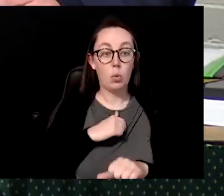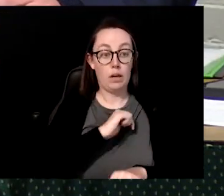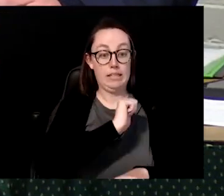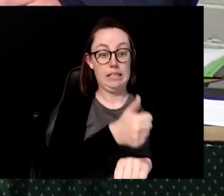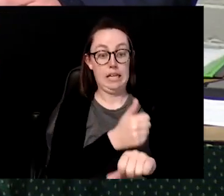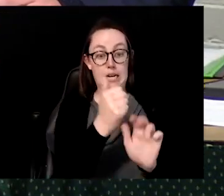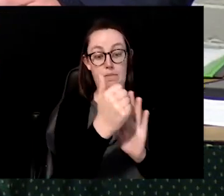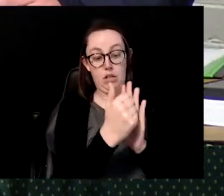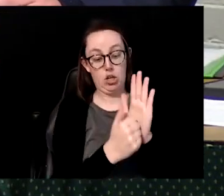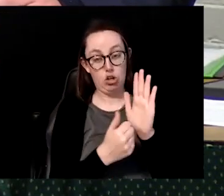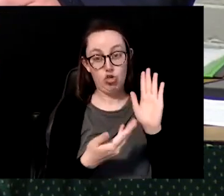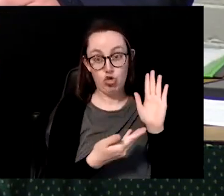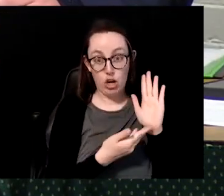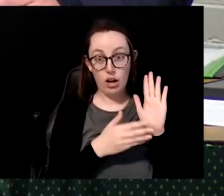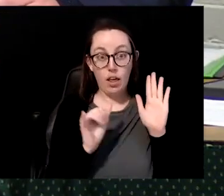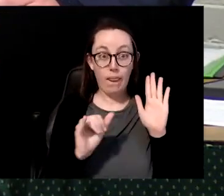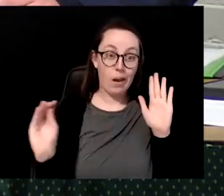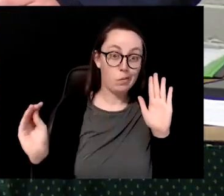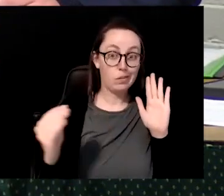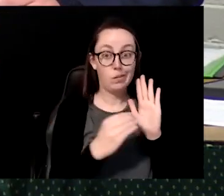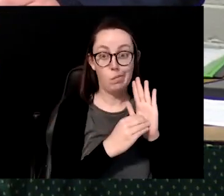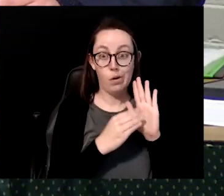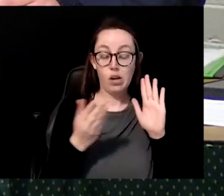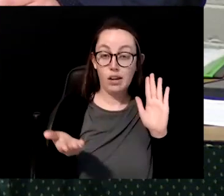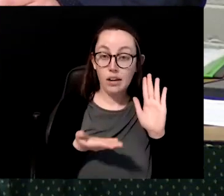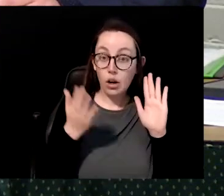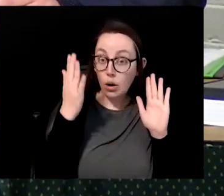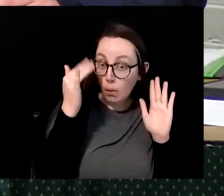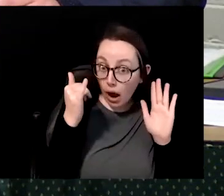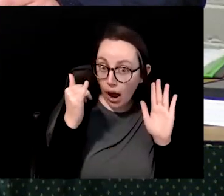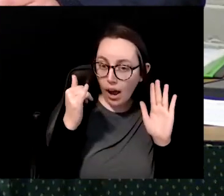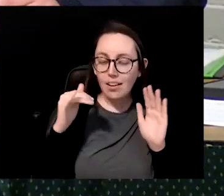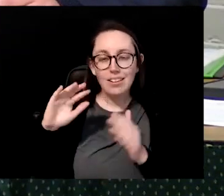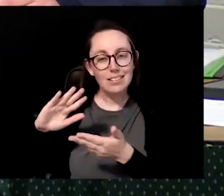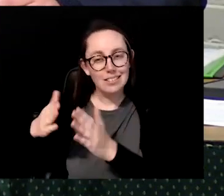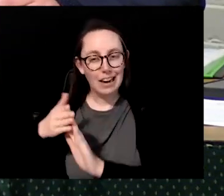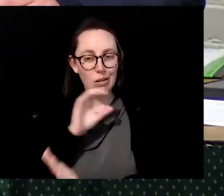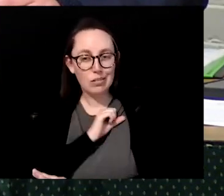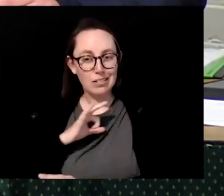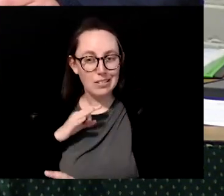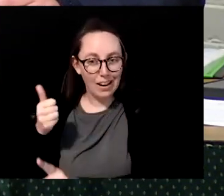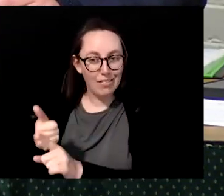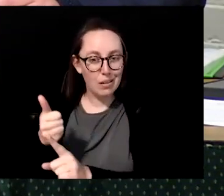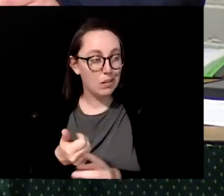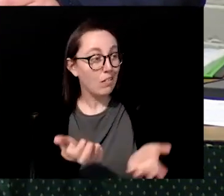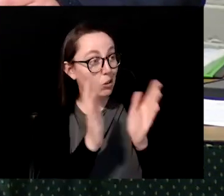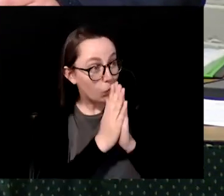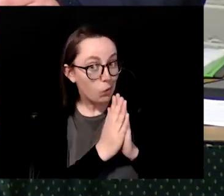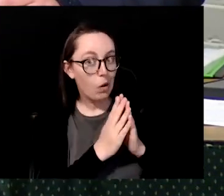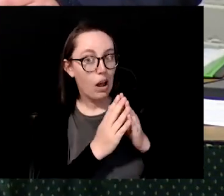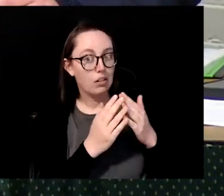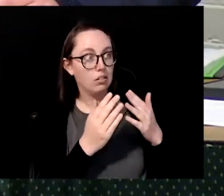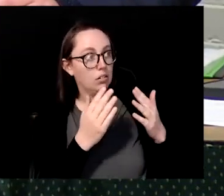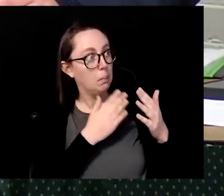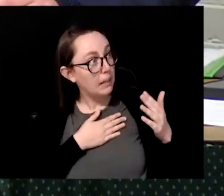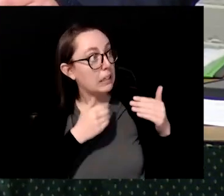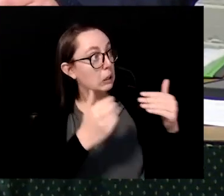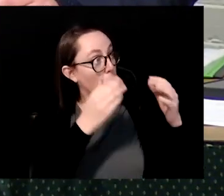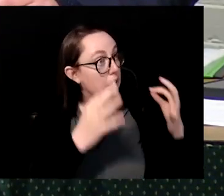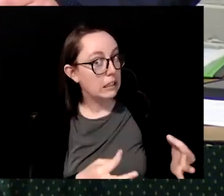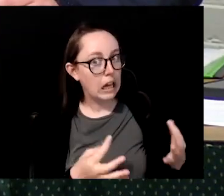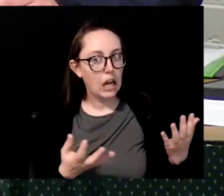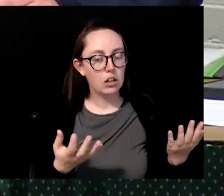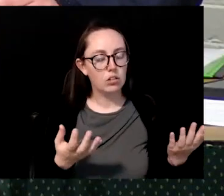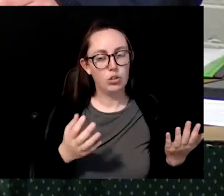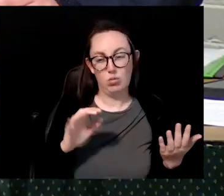agenda because of requests from town staff or timely actions you know so John